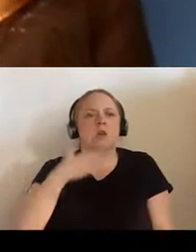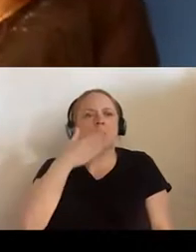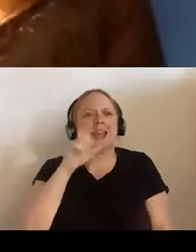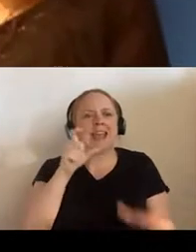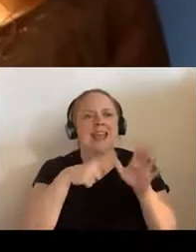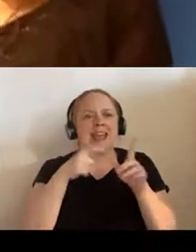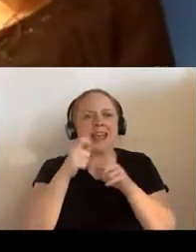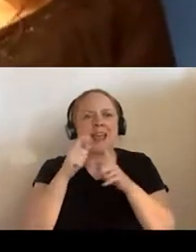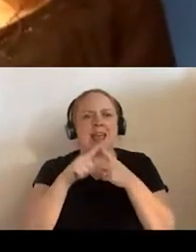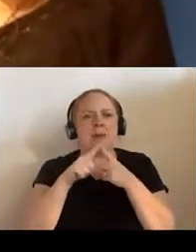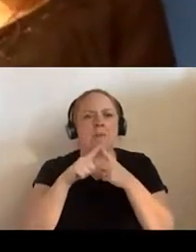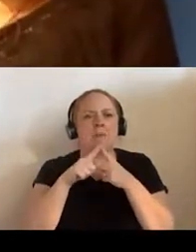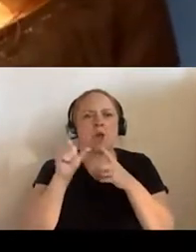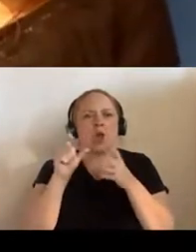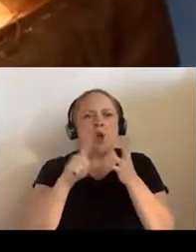Ghana.